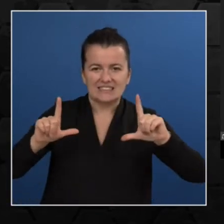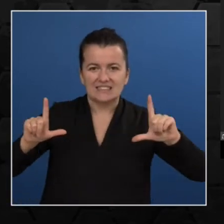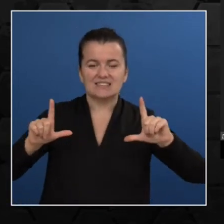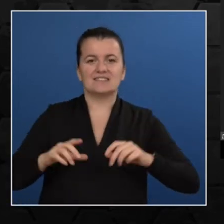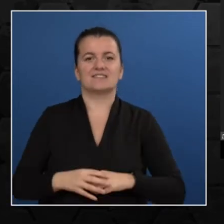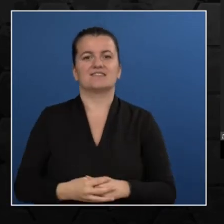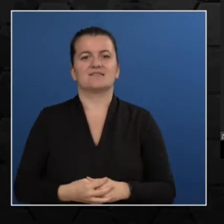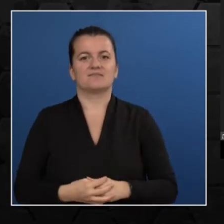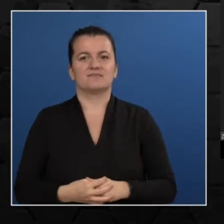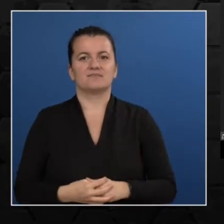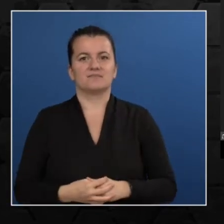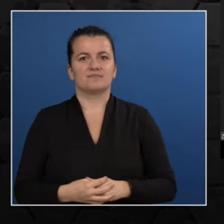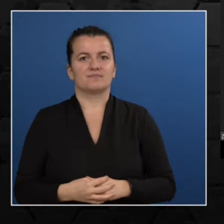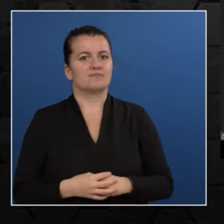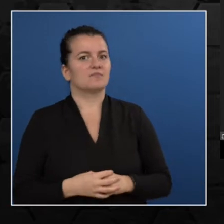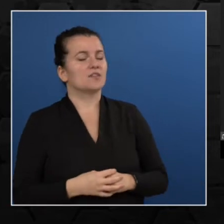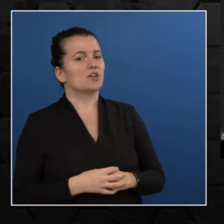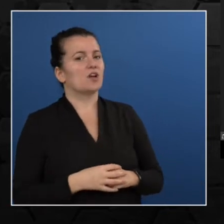Use Control Plus.